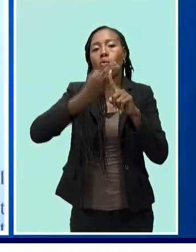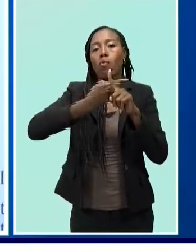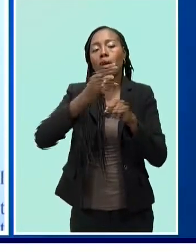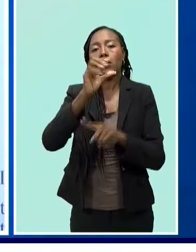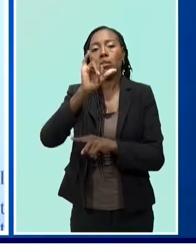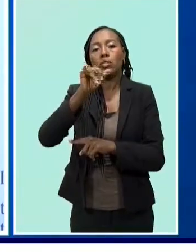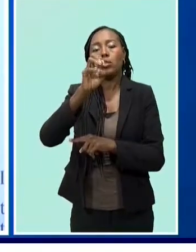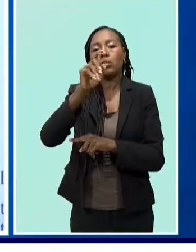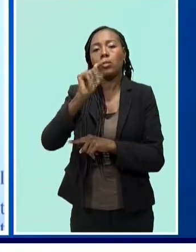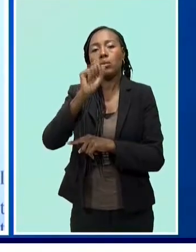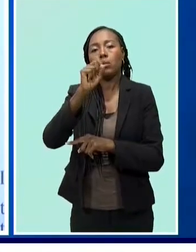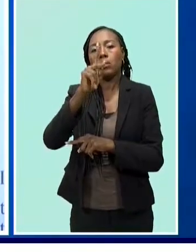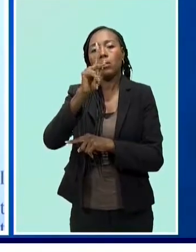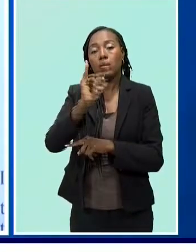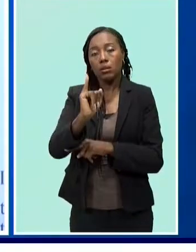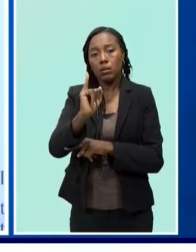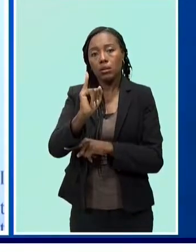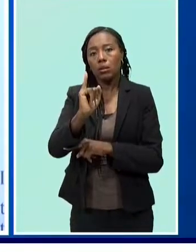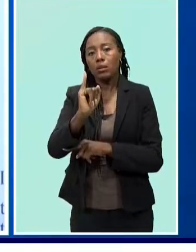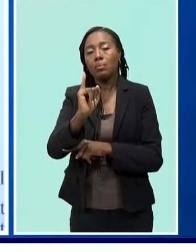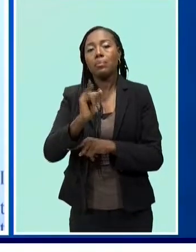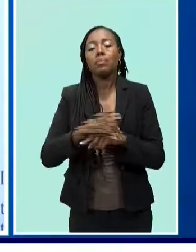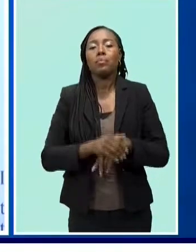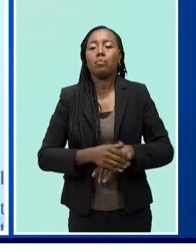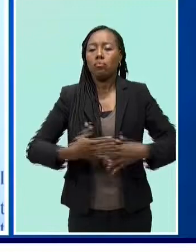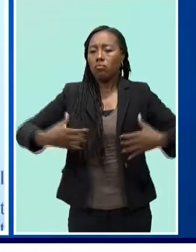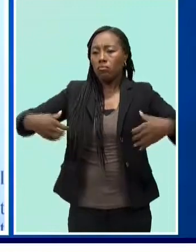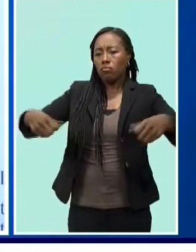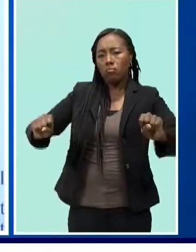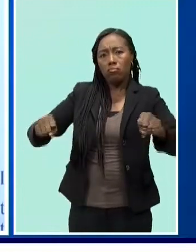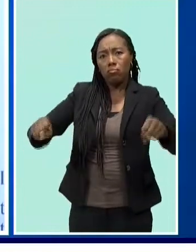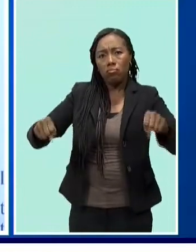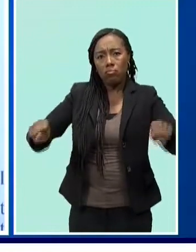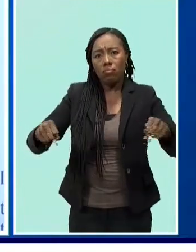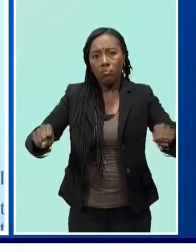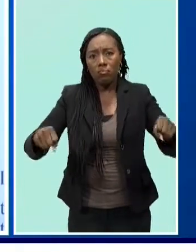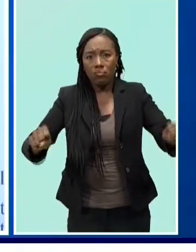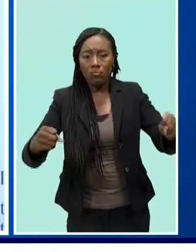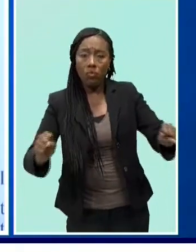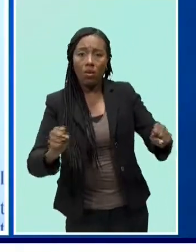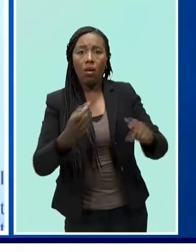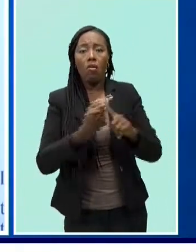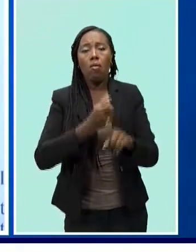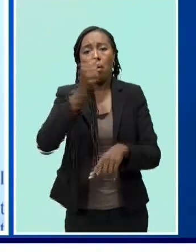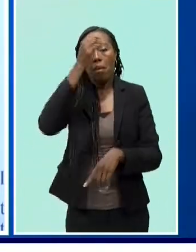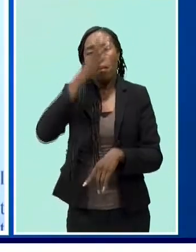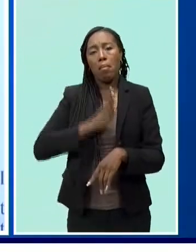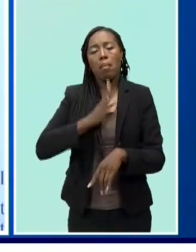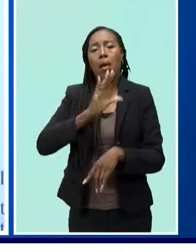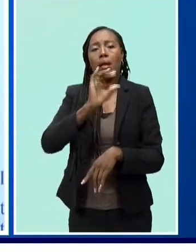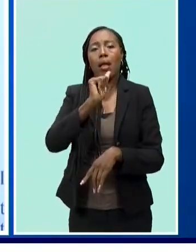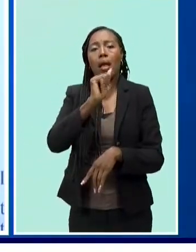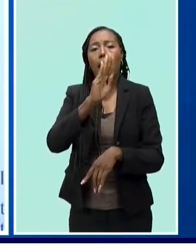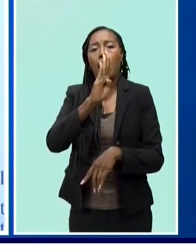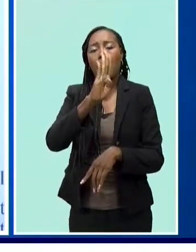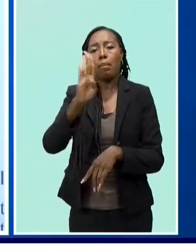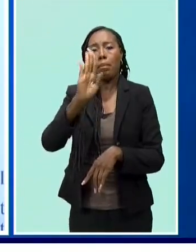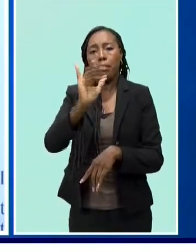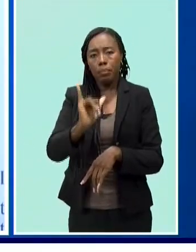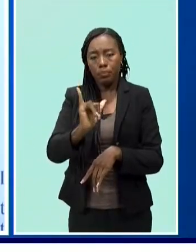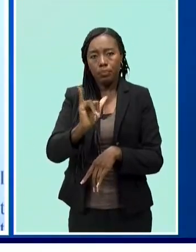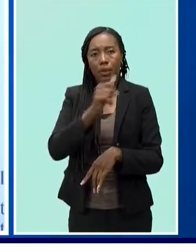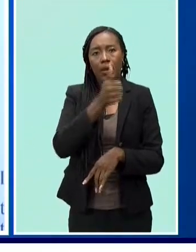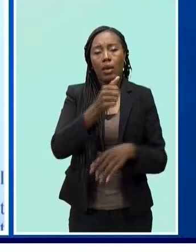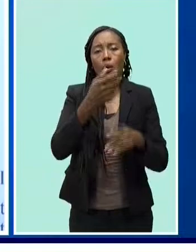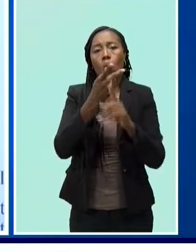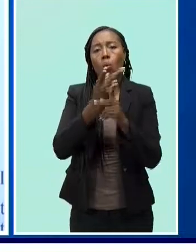ski from an Neil Abbey, who is a jet ski